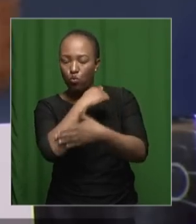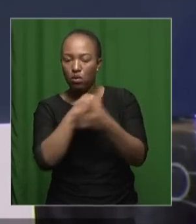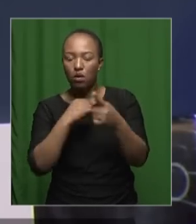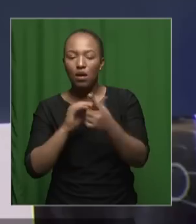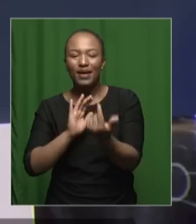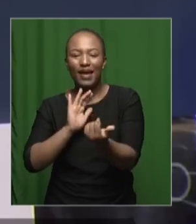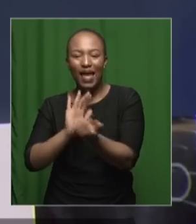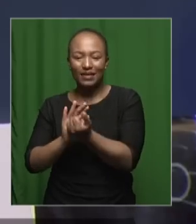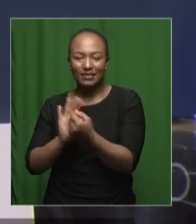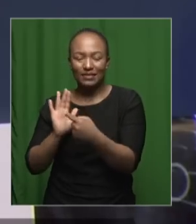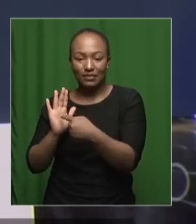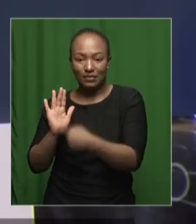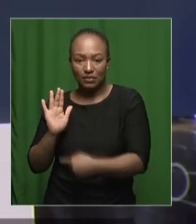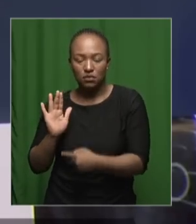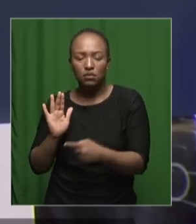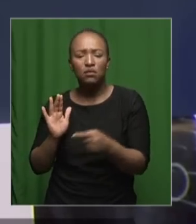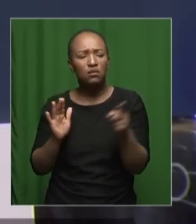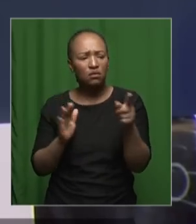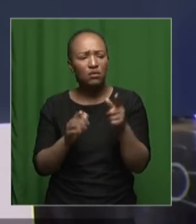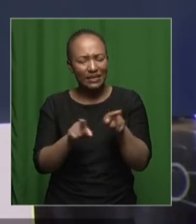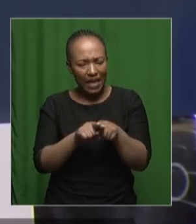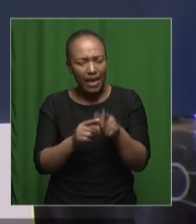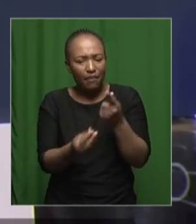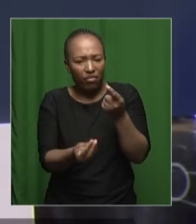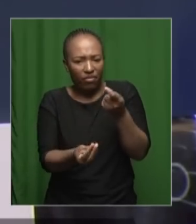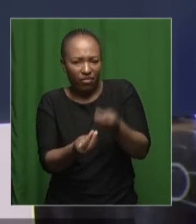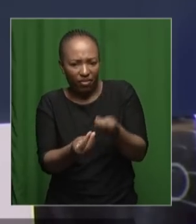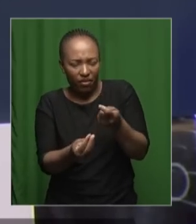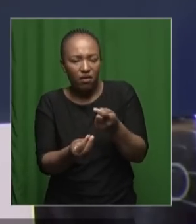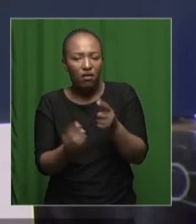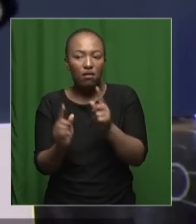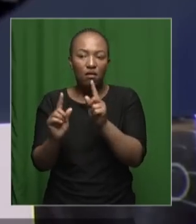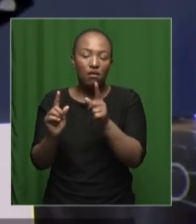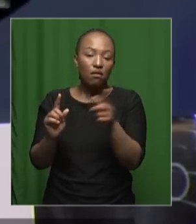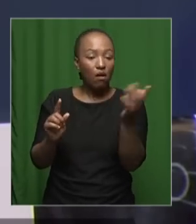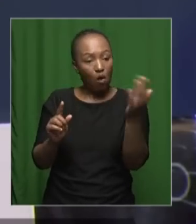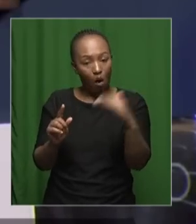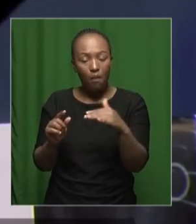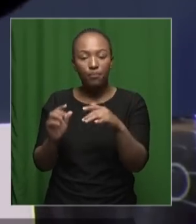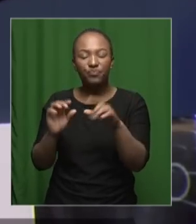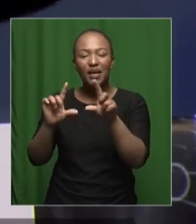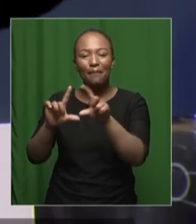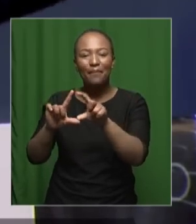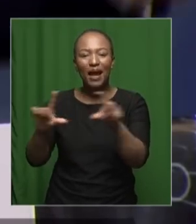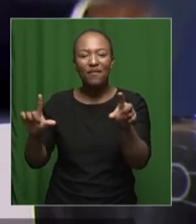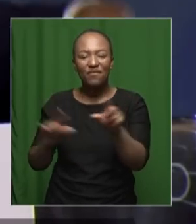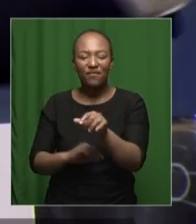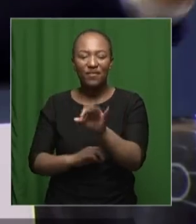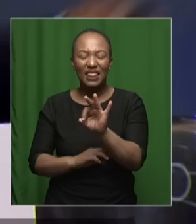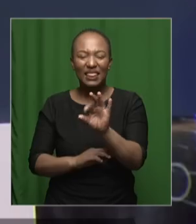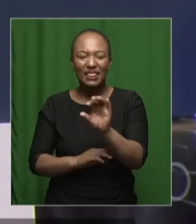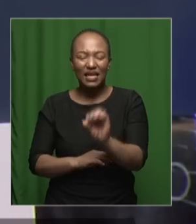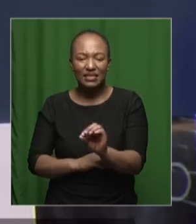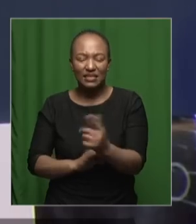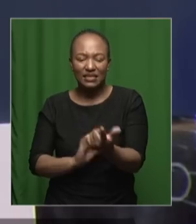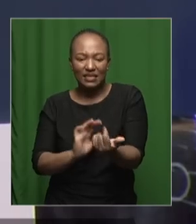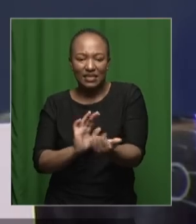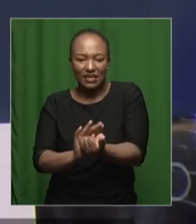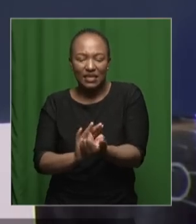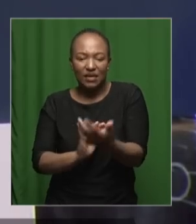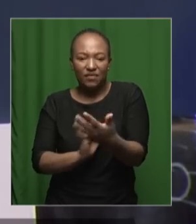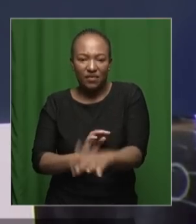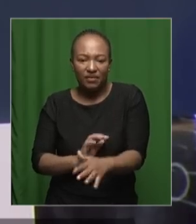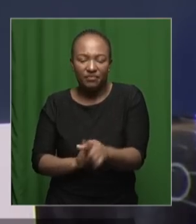Act. It's in the same judgment. Go and read paragraph 30 where you say that act has gone beyond